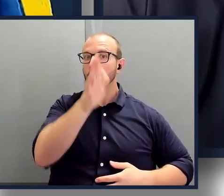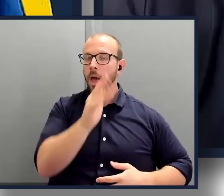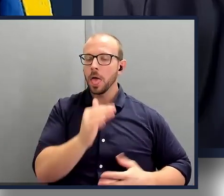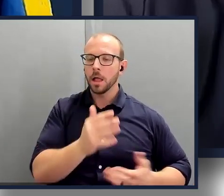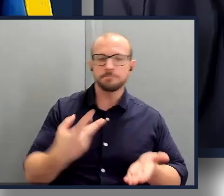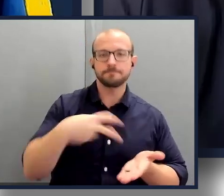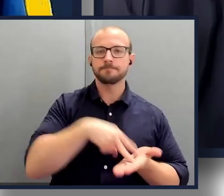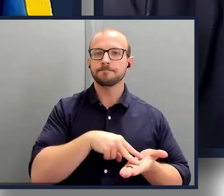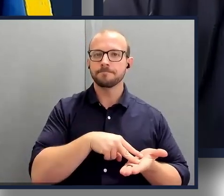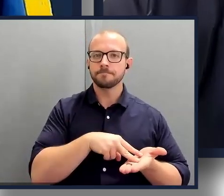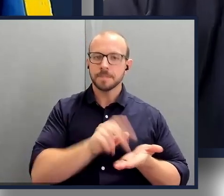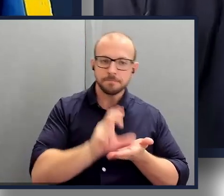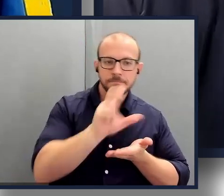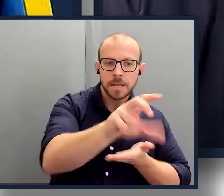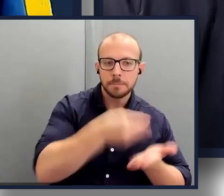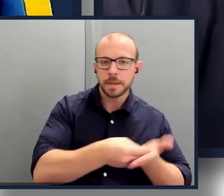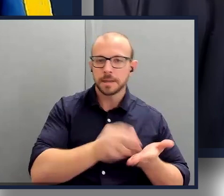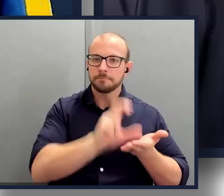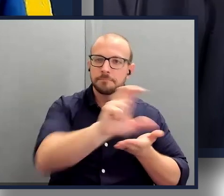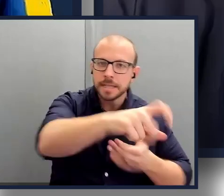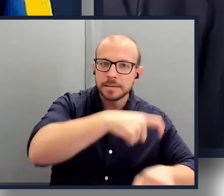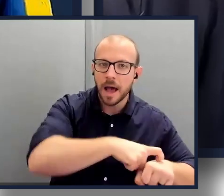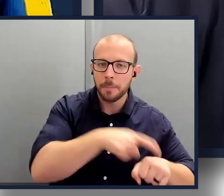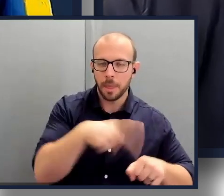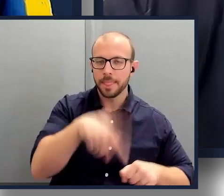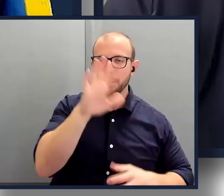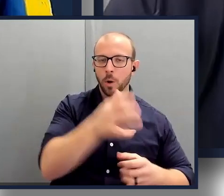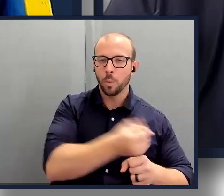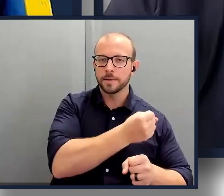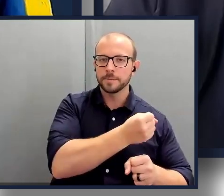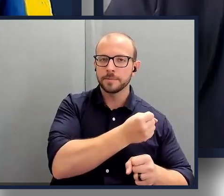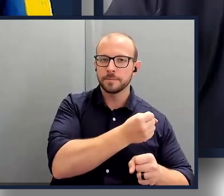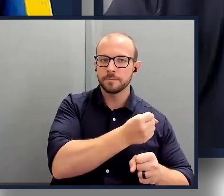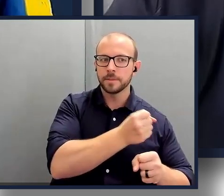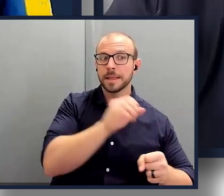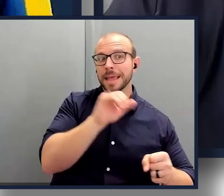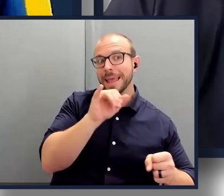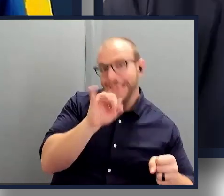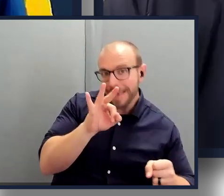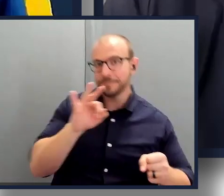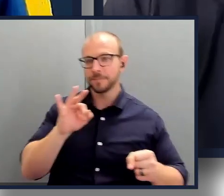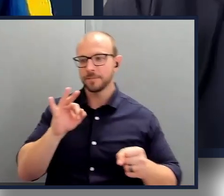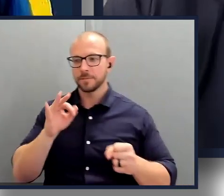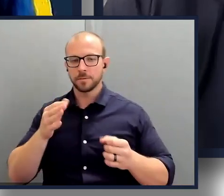it, and they're going to win as long as the rest of us do nothing.